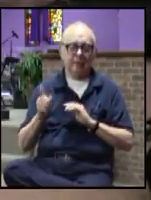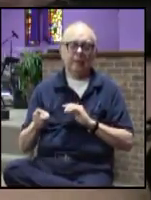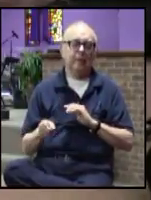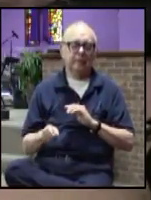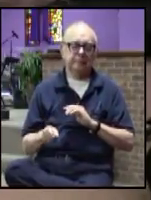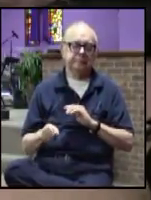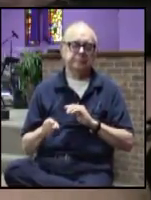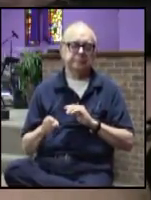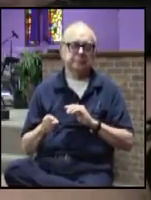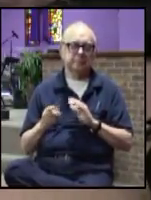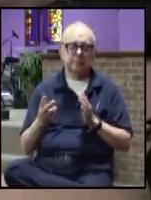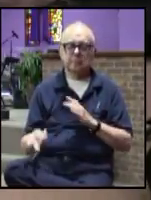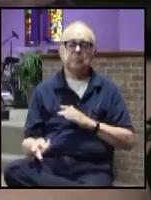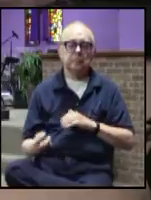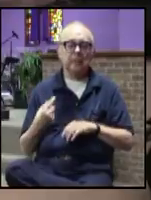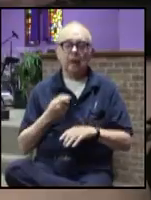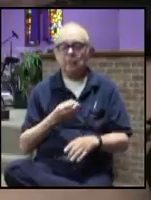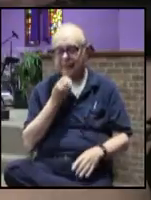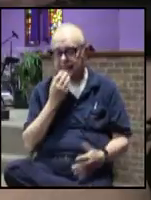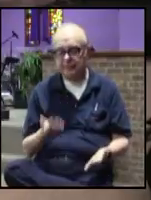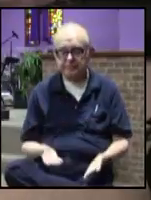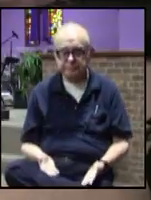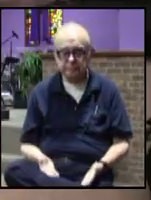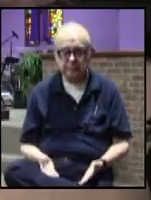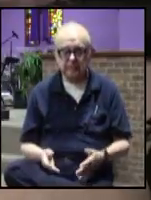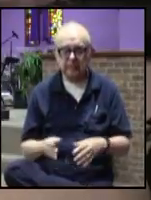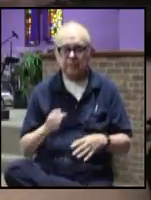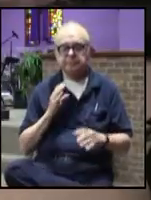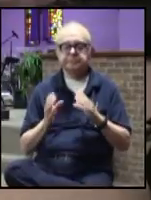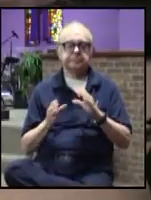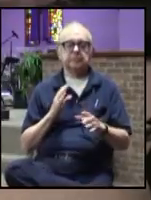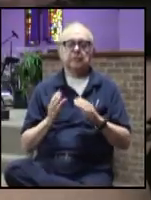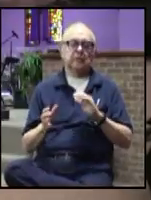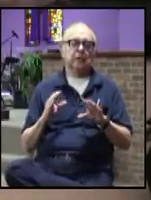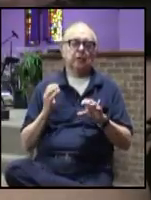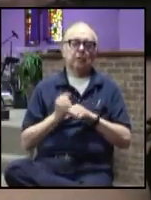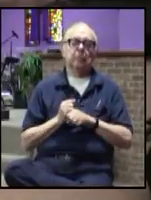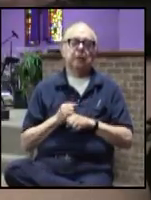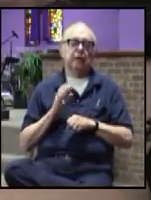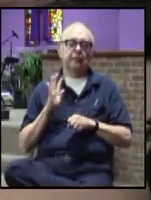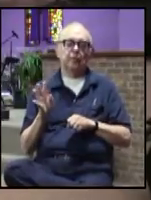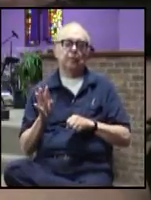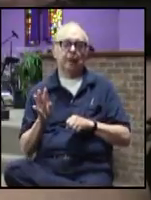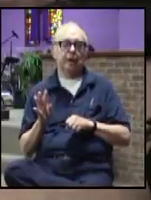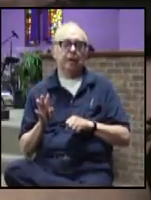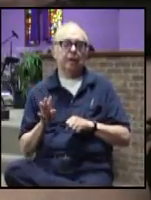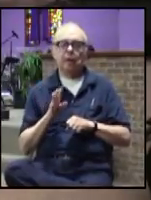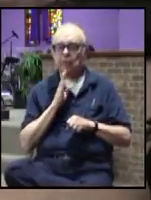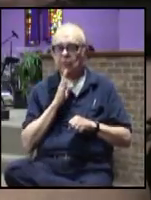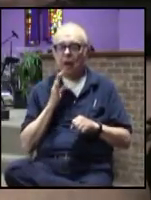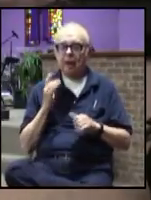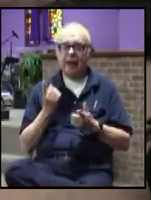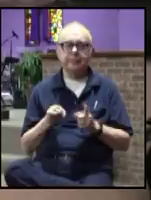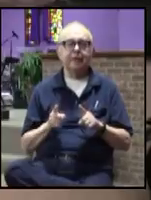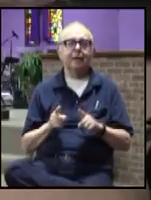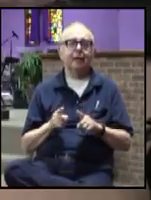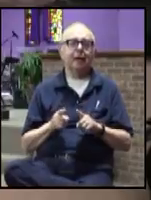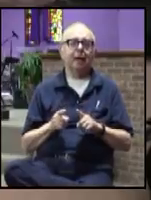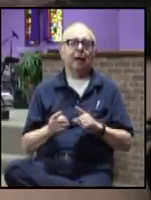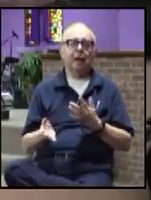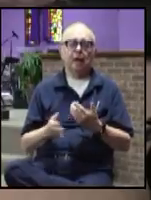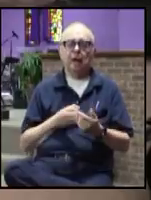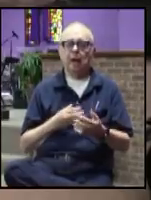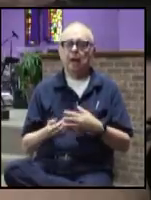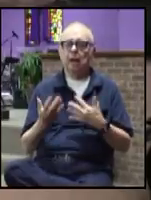You just go ahead, put it on speaker, lay it down, and we'll eat. And as the conversation's going on, we'll get a 4-way conference call going with